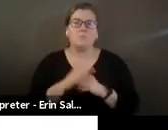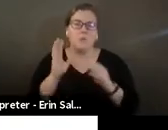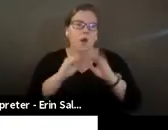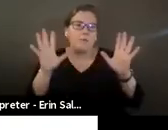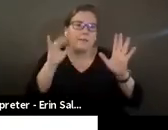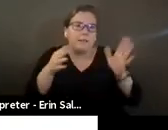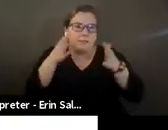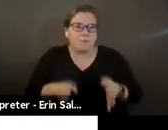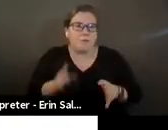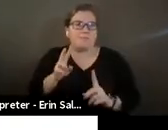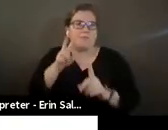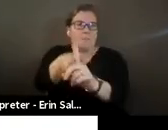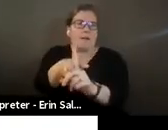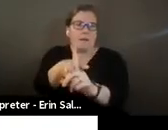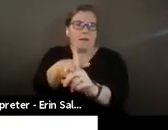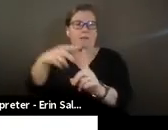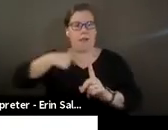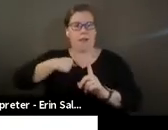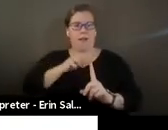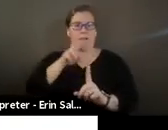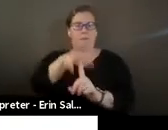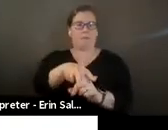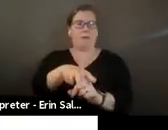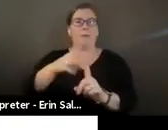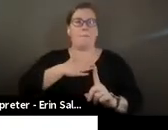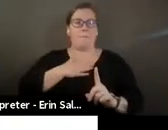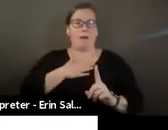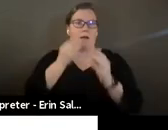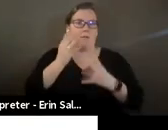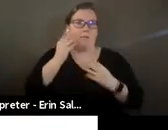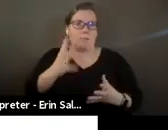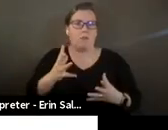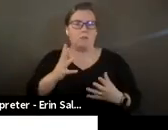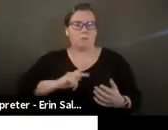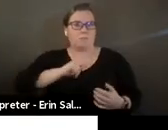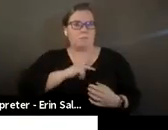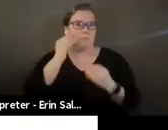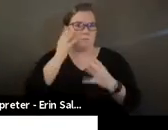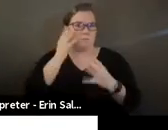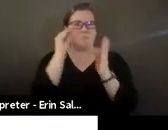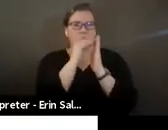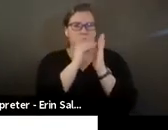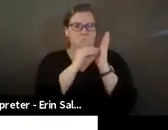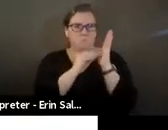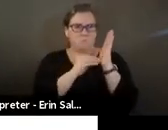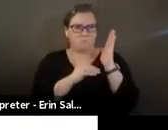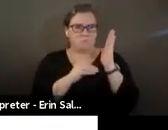is applying. That's their personal information to fill out. The guardian